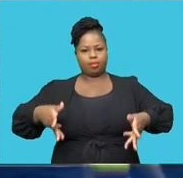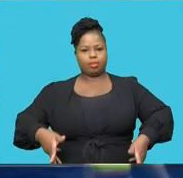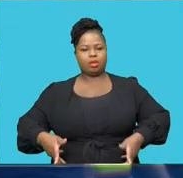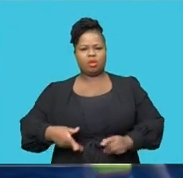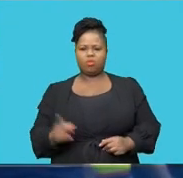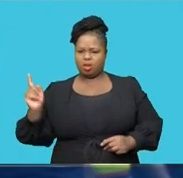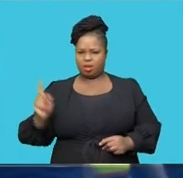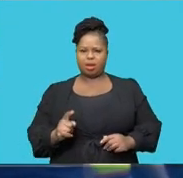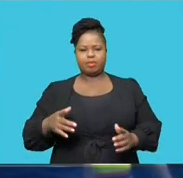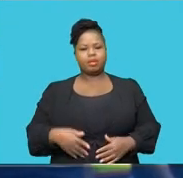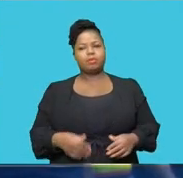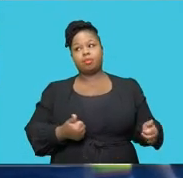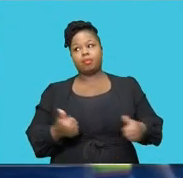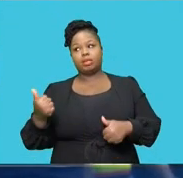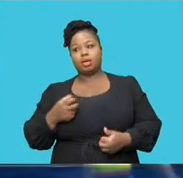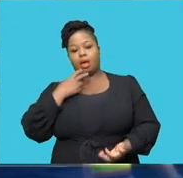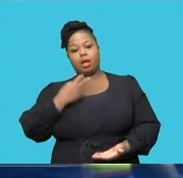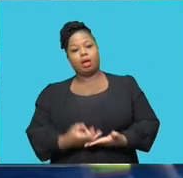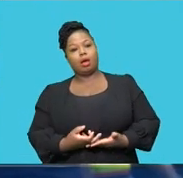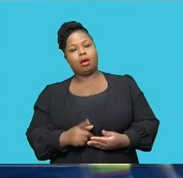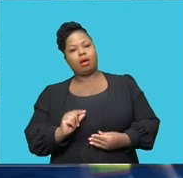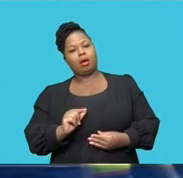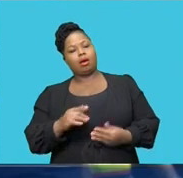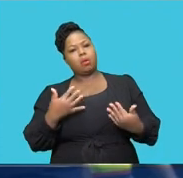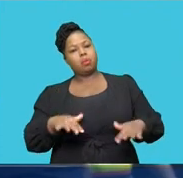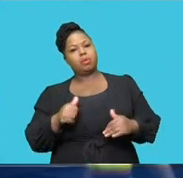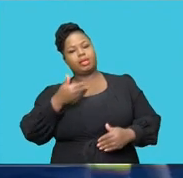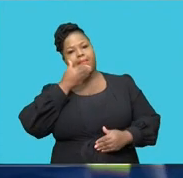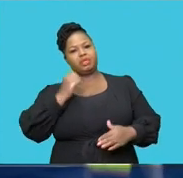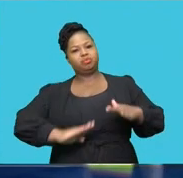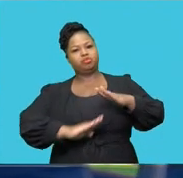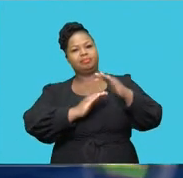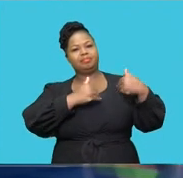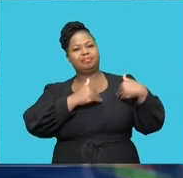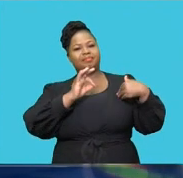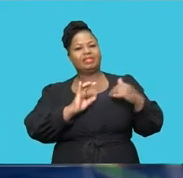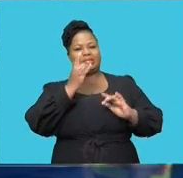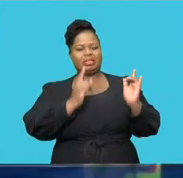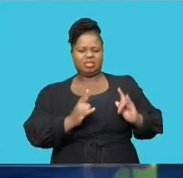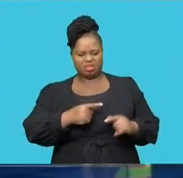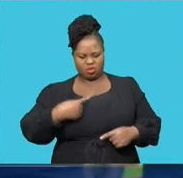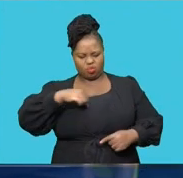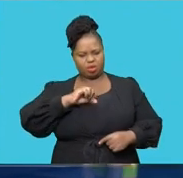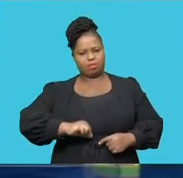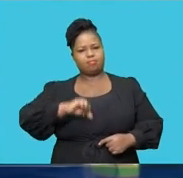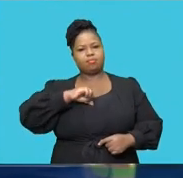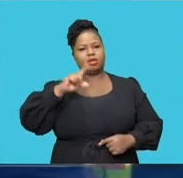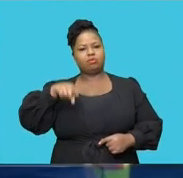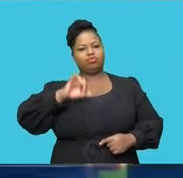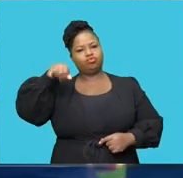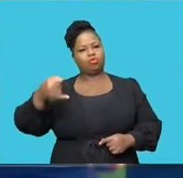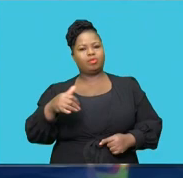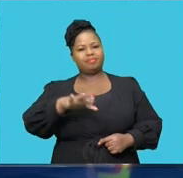they must go back and say, wow, this city is really a world-class city. And our own also must feel proud that Johannesburg is a place you